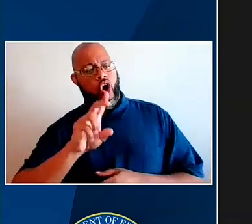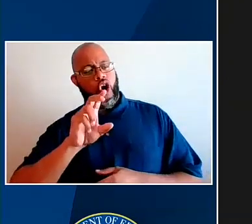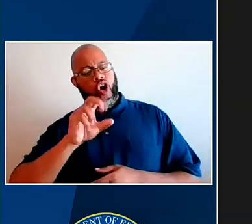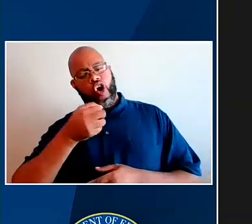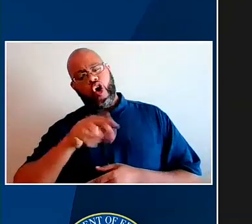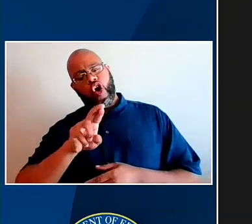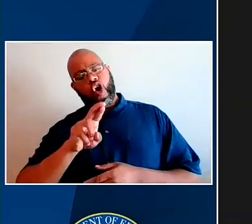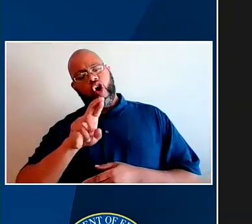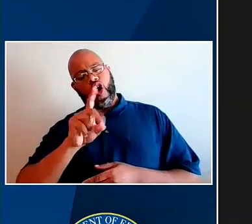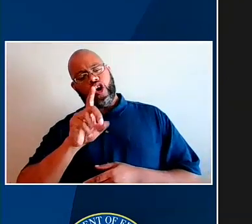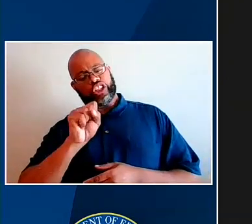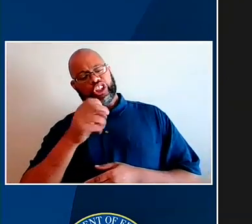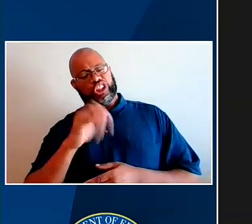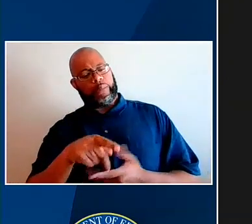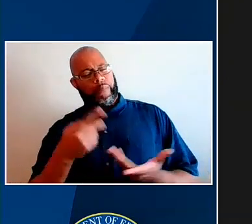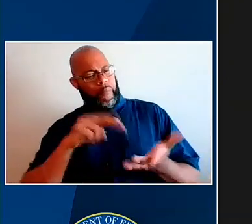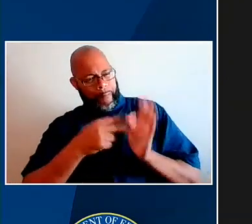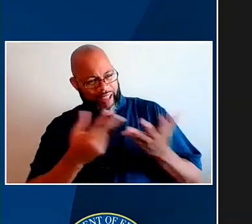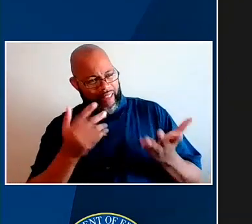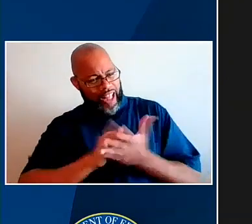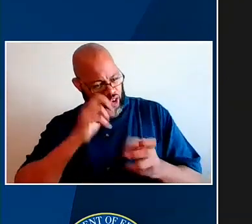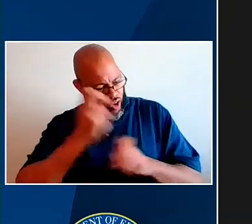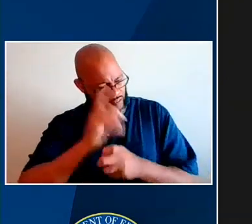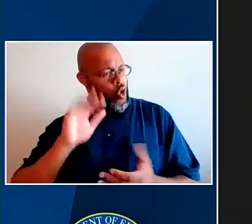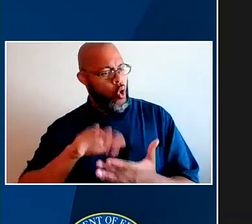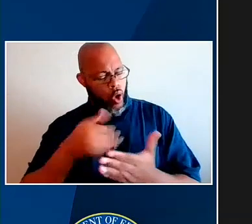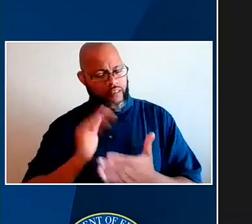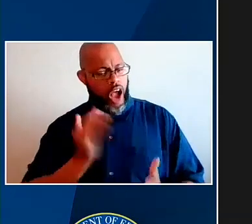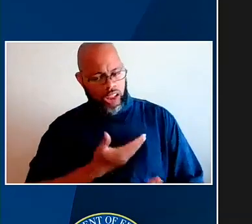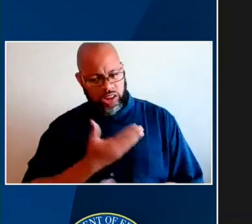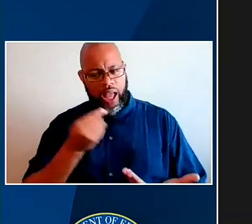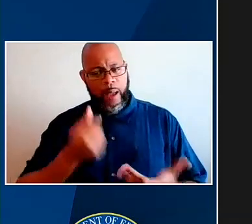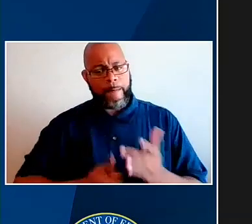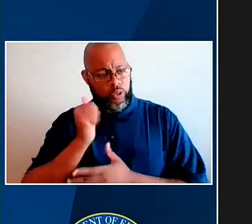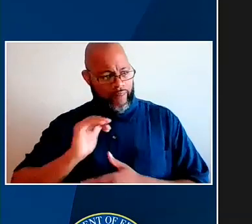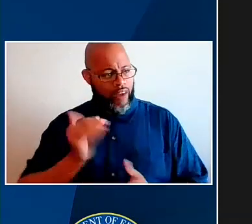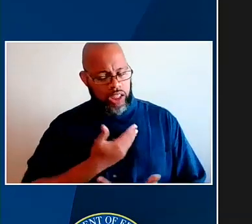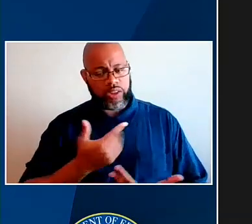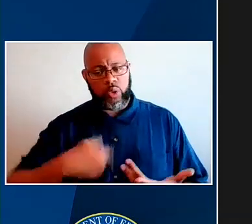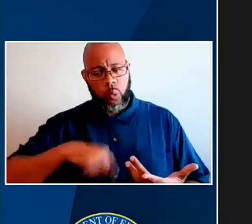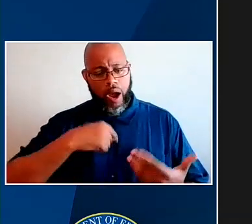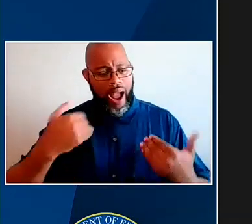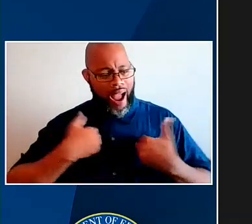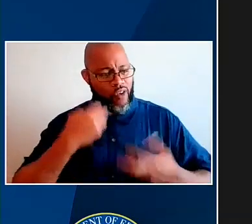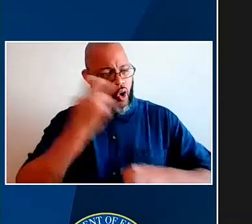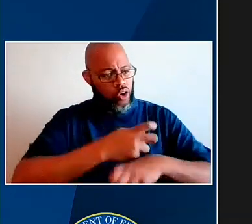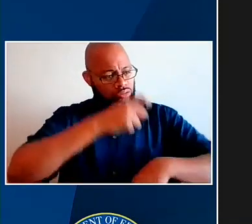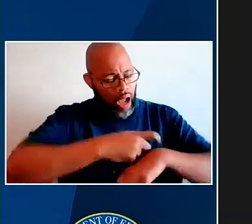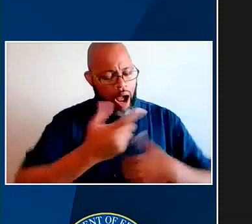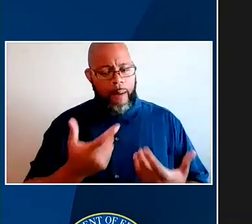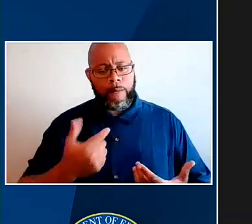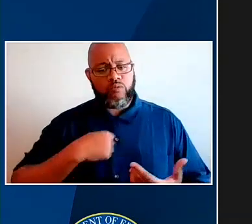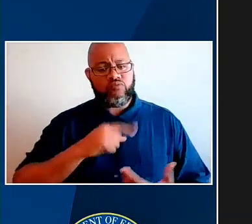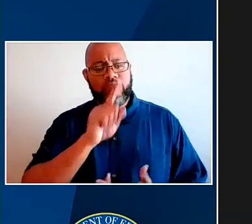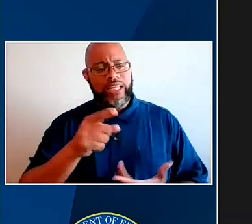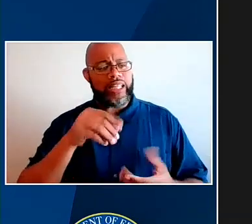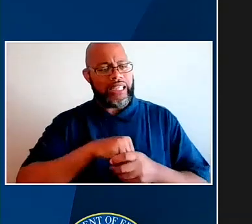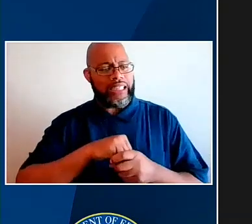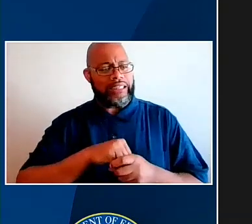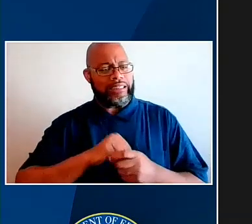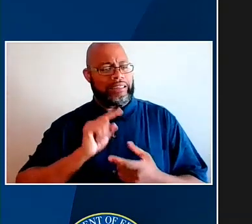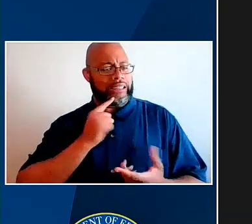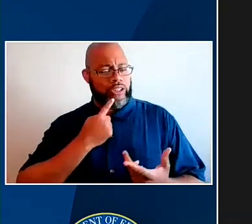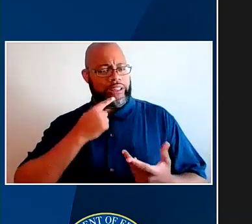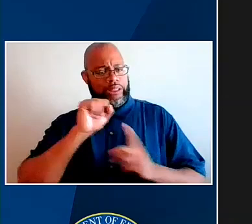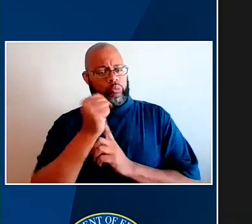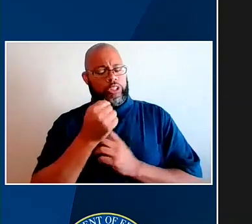I think it's a hardship for all of us. And we're for most of us, we're having a hard time and we're really in a precarious